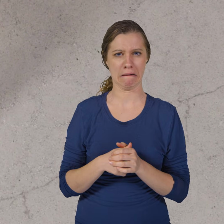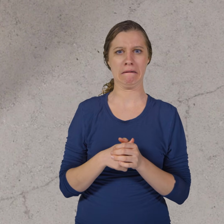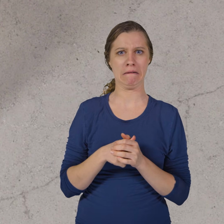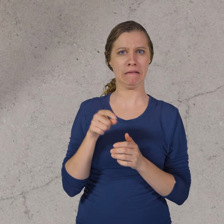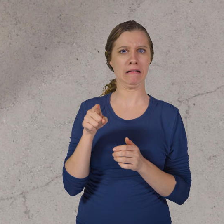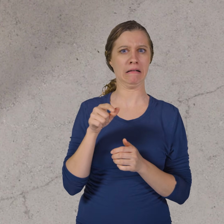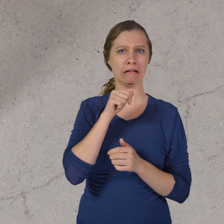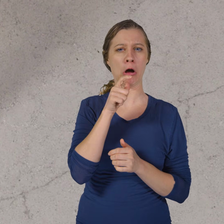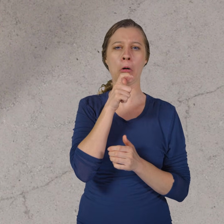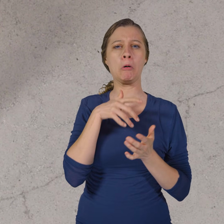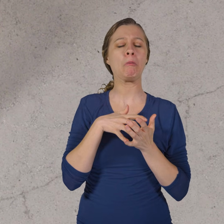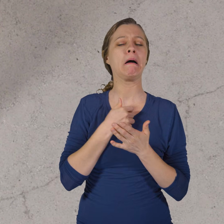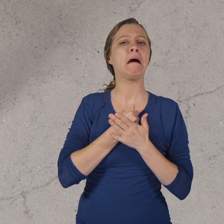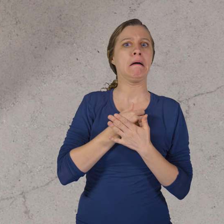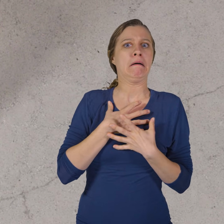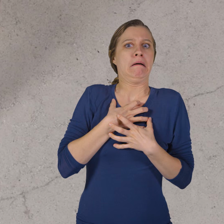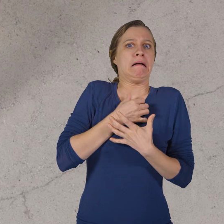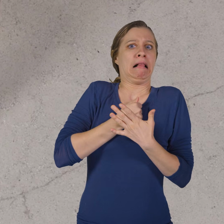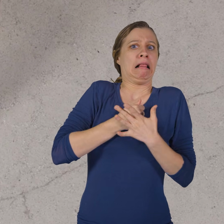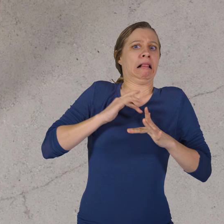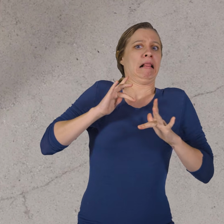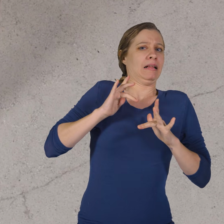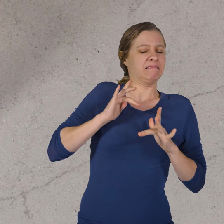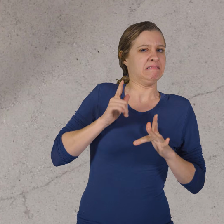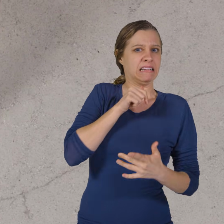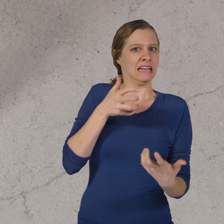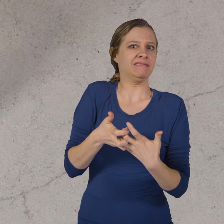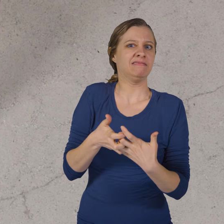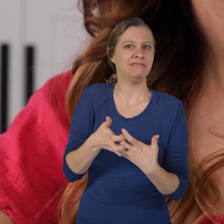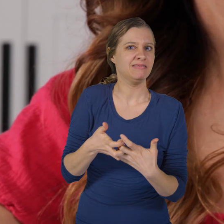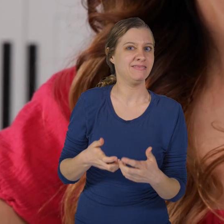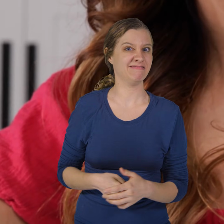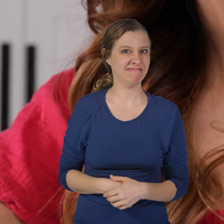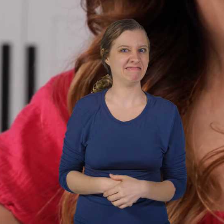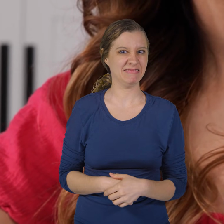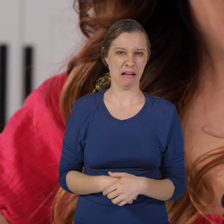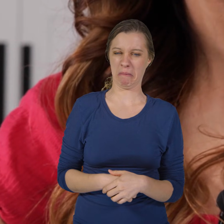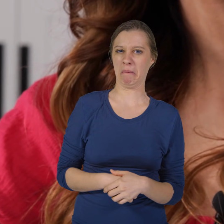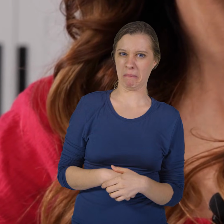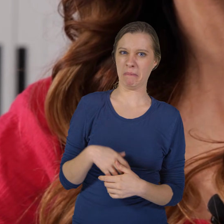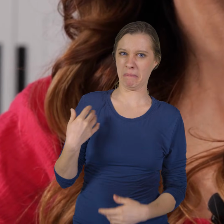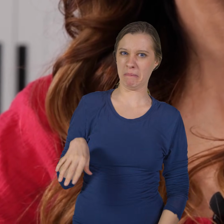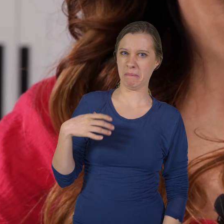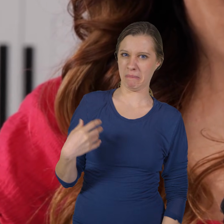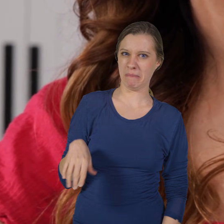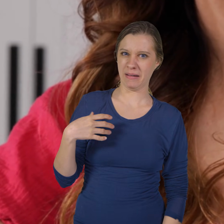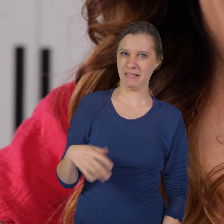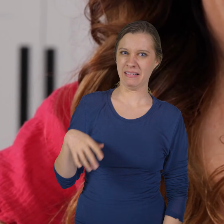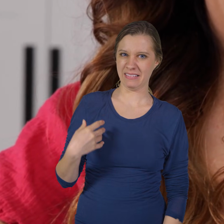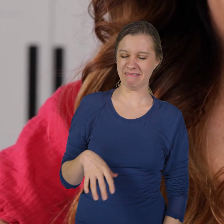Ooh, gosh, this one is not for the weak-hearted. I mean,